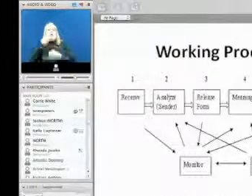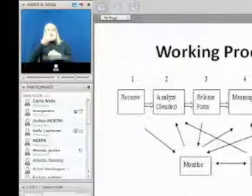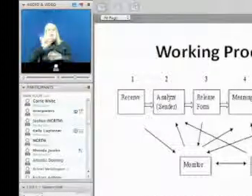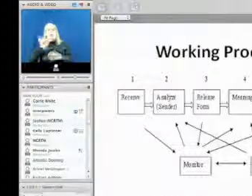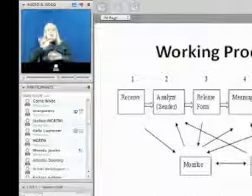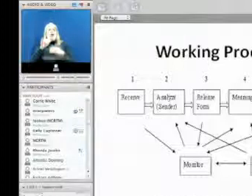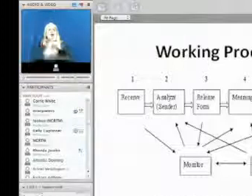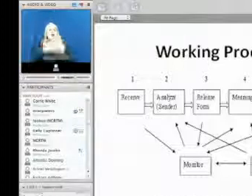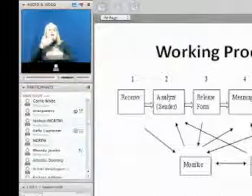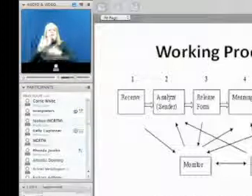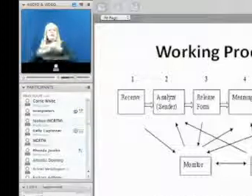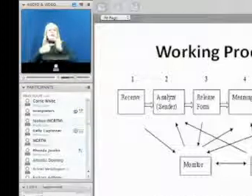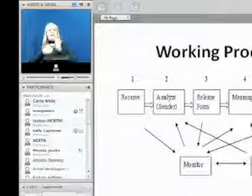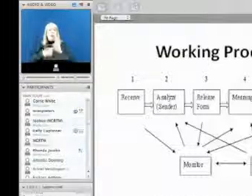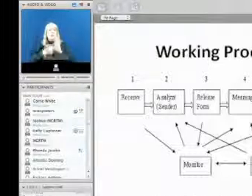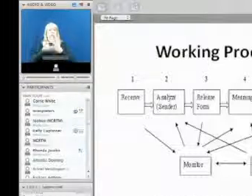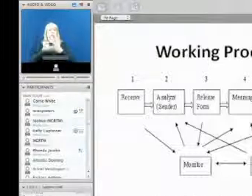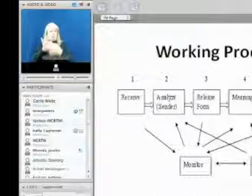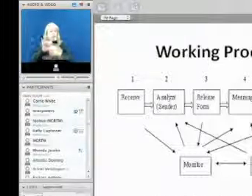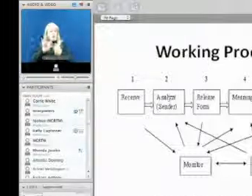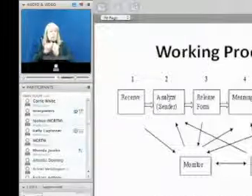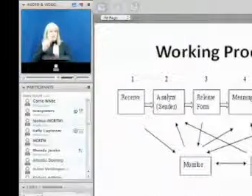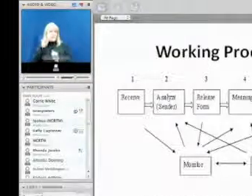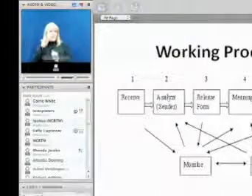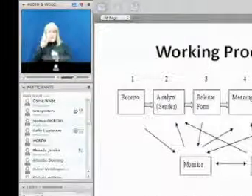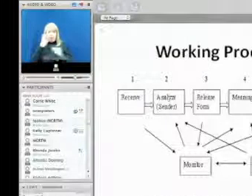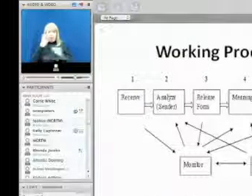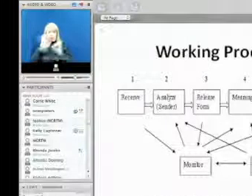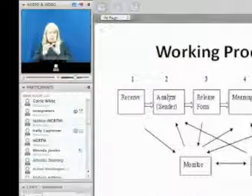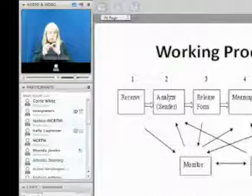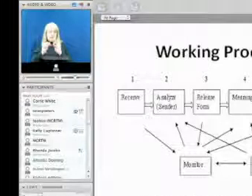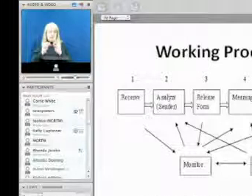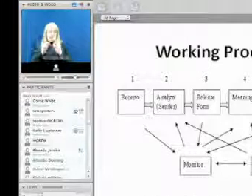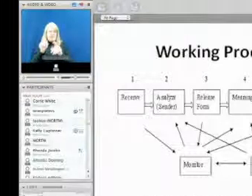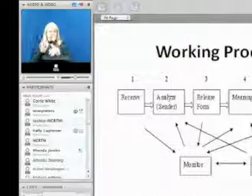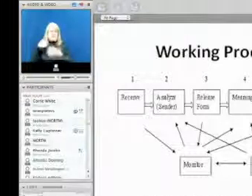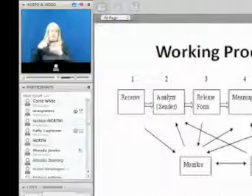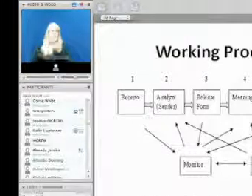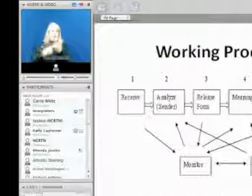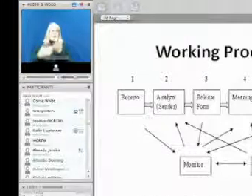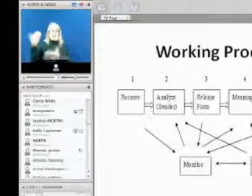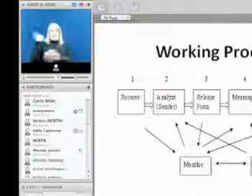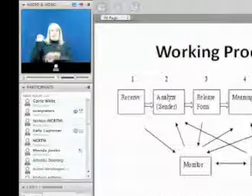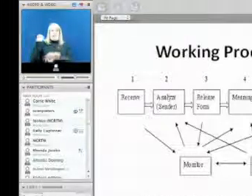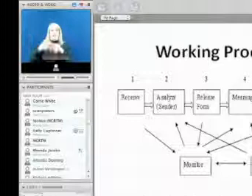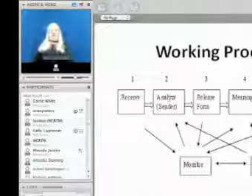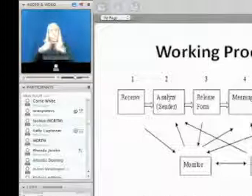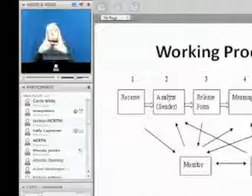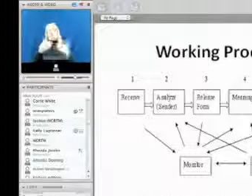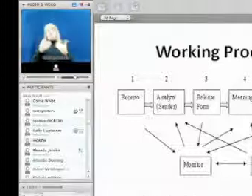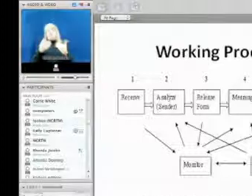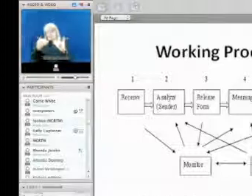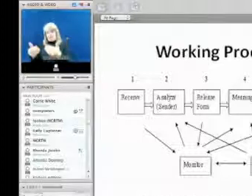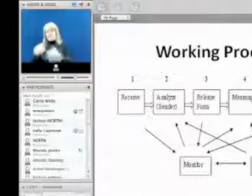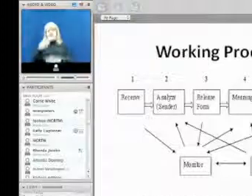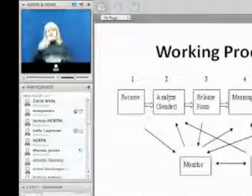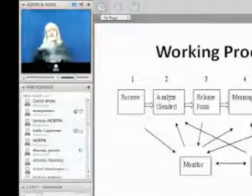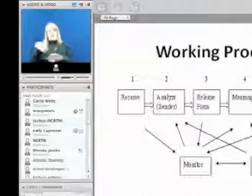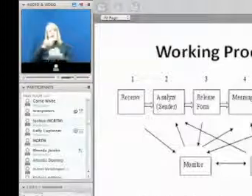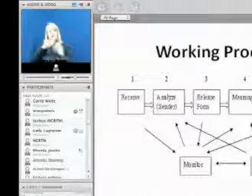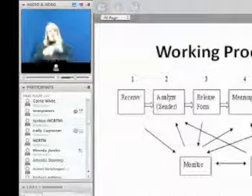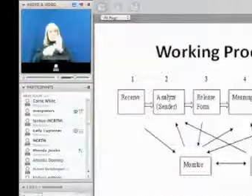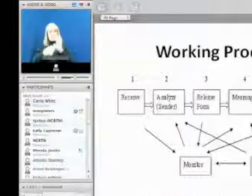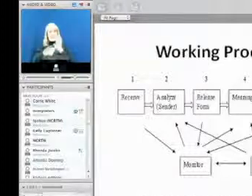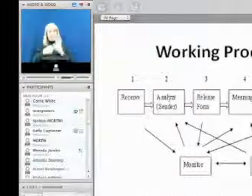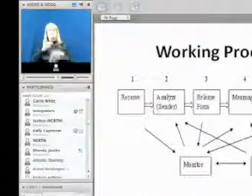that we did last time, and then we'll go from there. So this is a working model based on the works of Kalonimus and